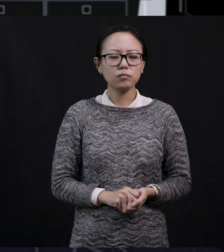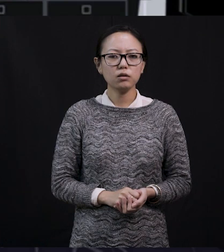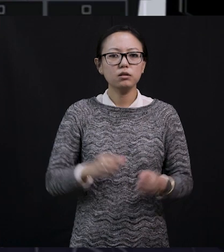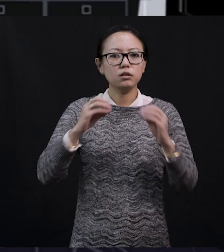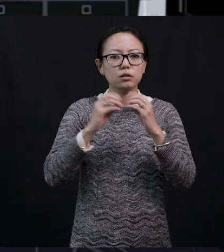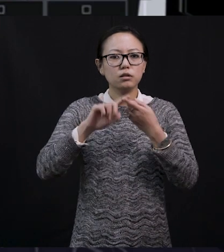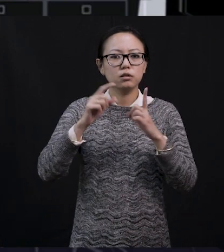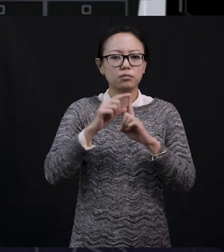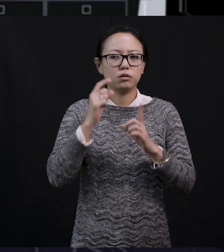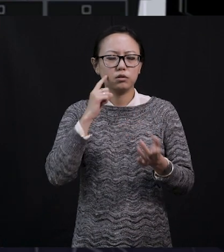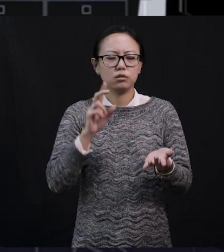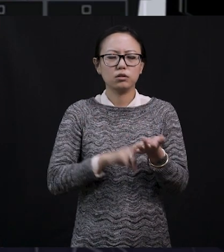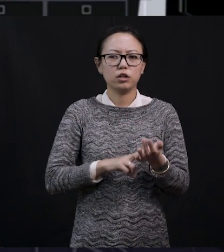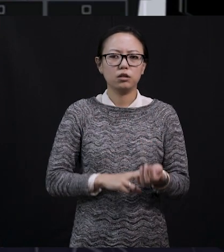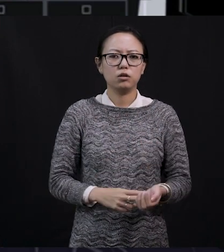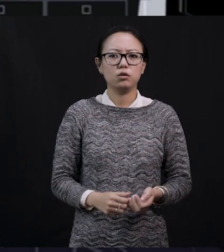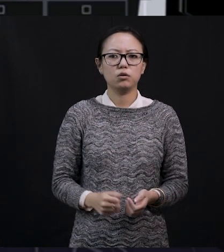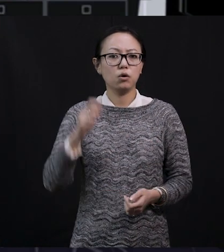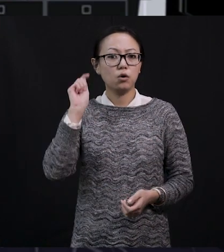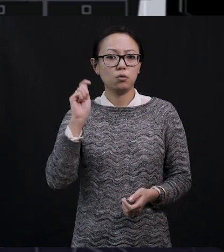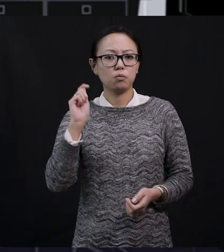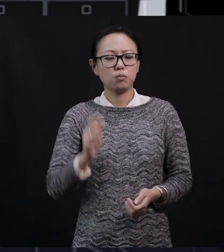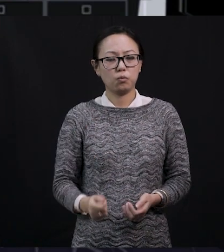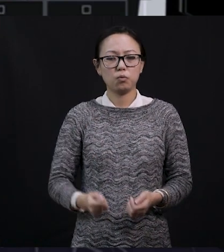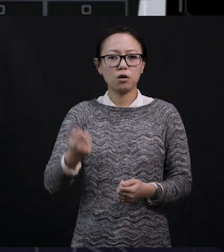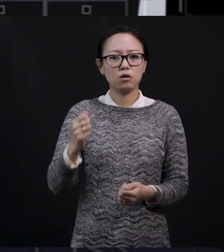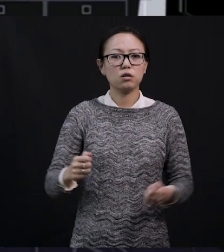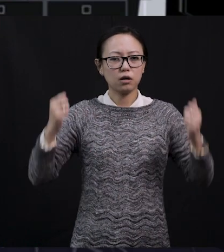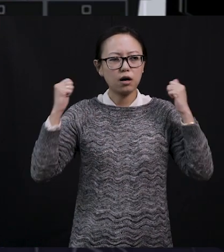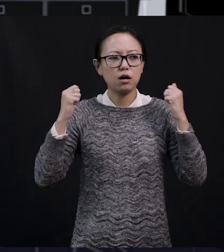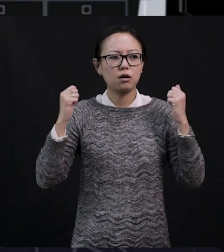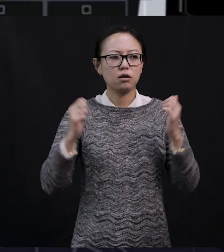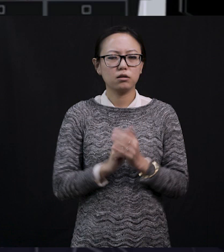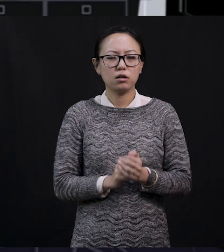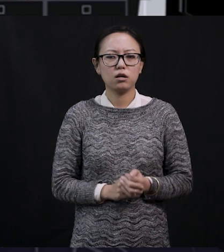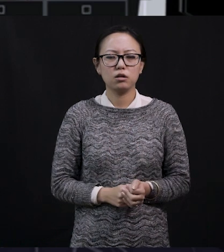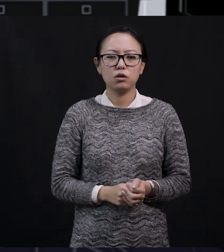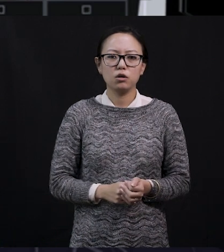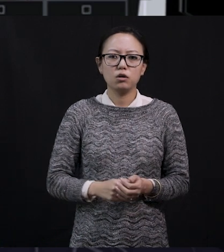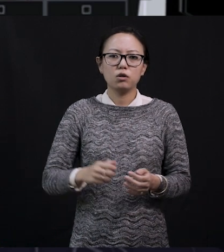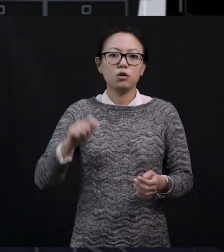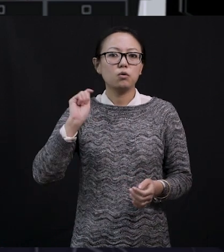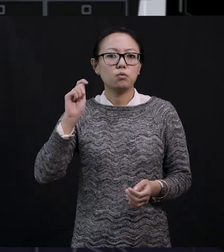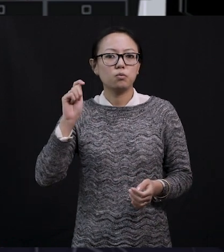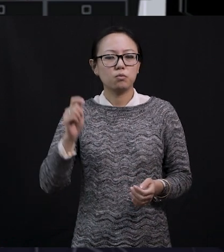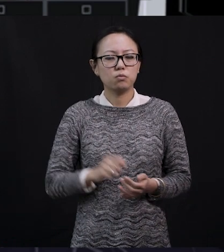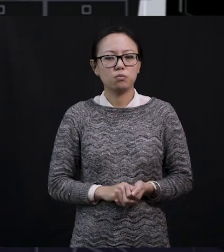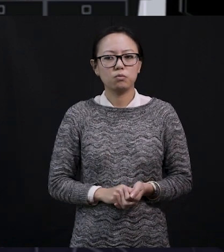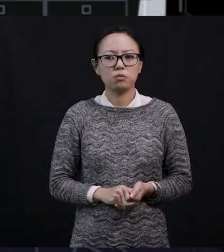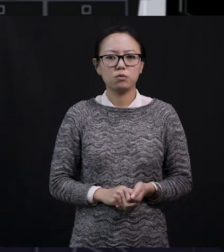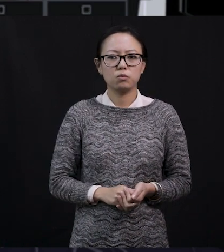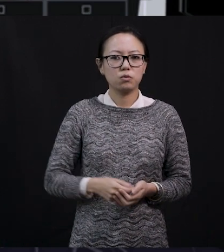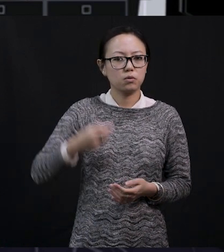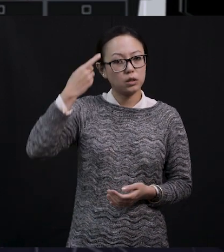very hardworking person who never neglects his work, where we can also say that he put his work above